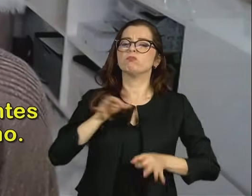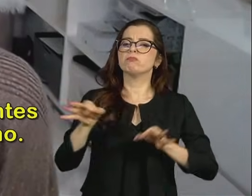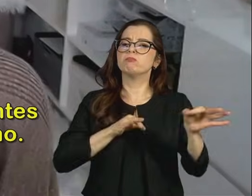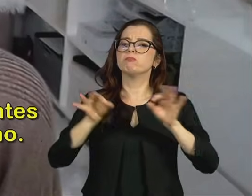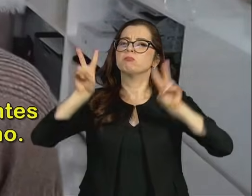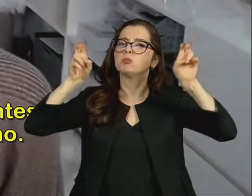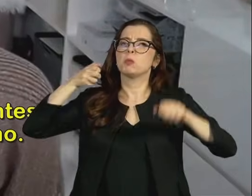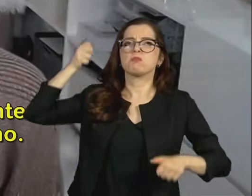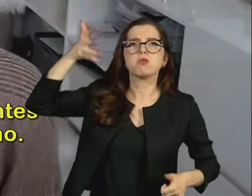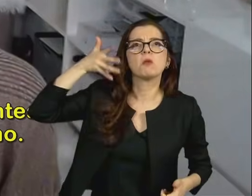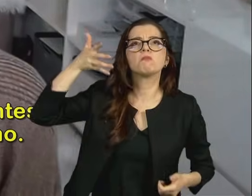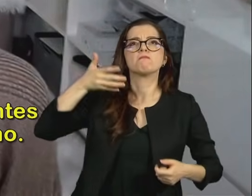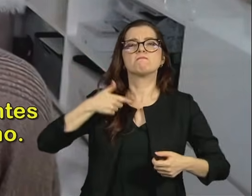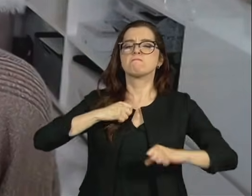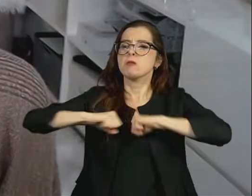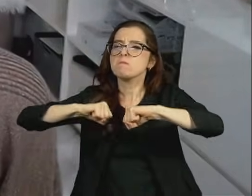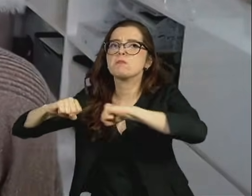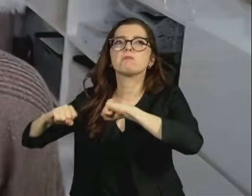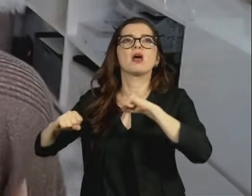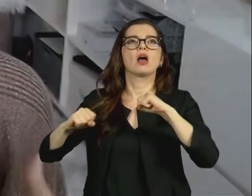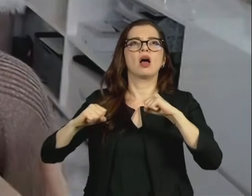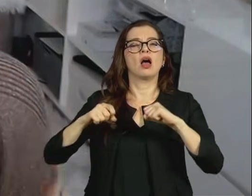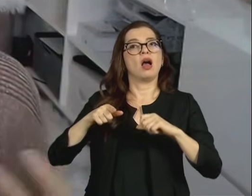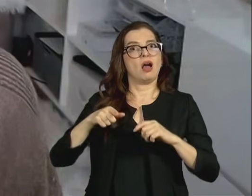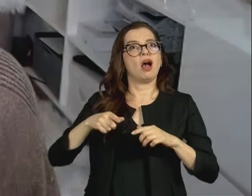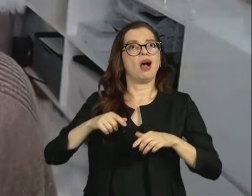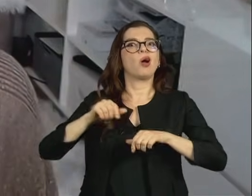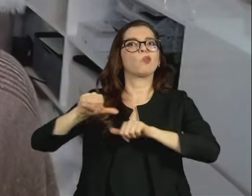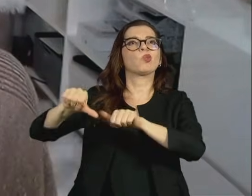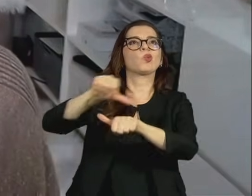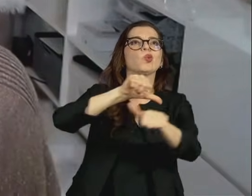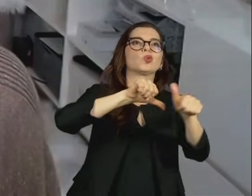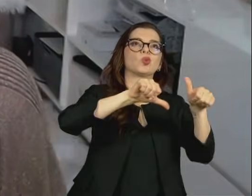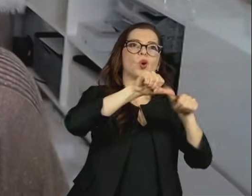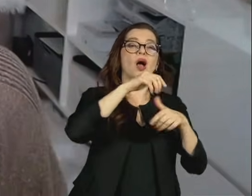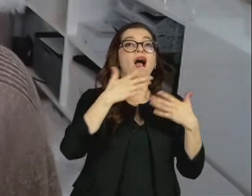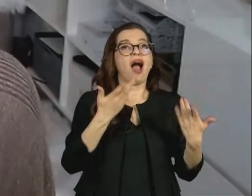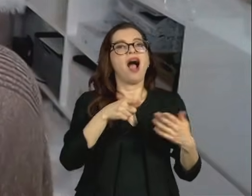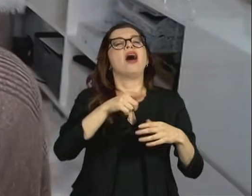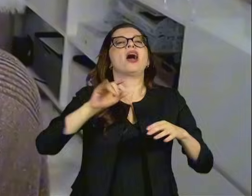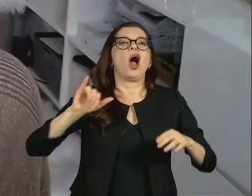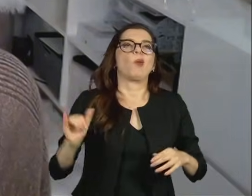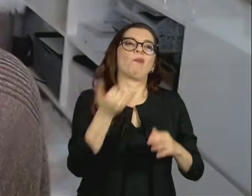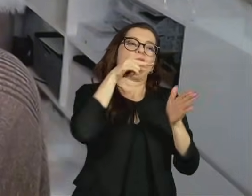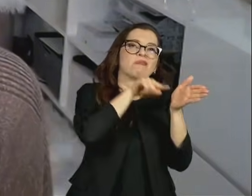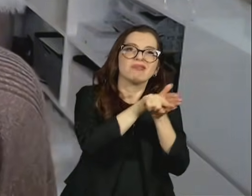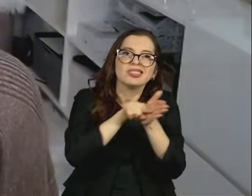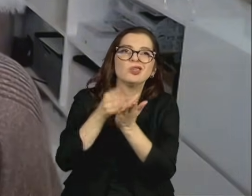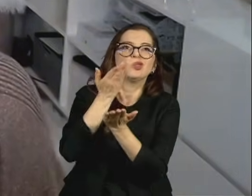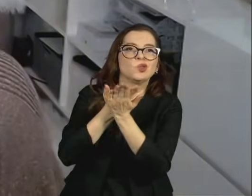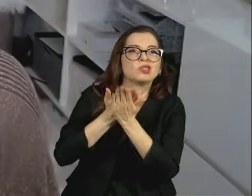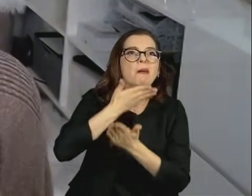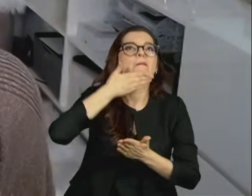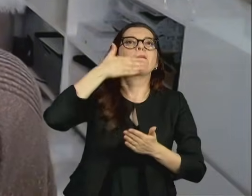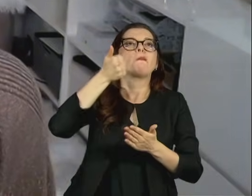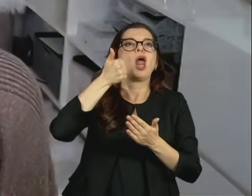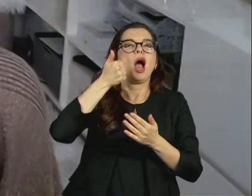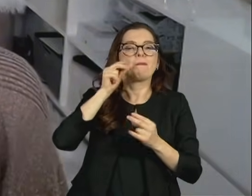still perform optimally. And now we also need the research and the medical care that will